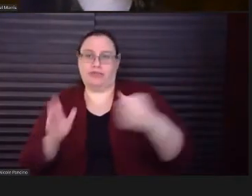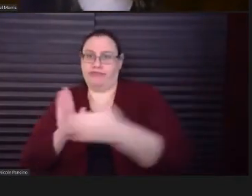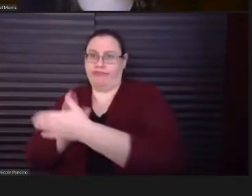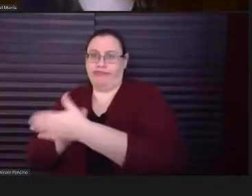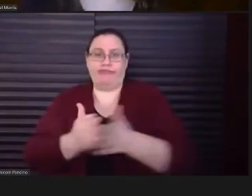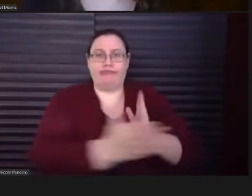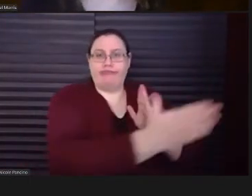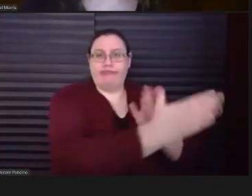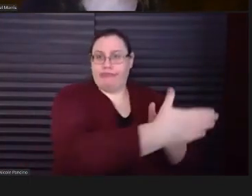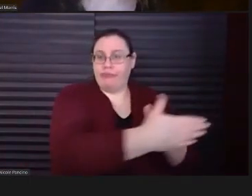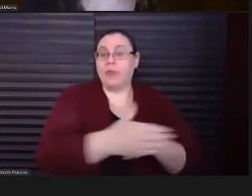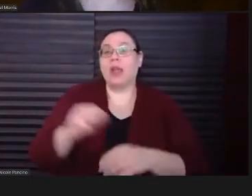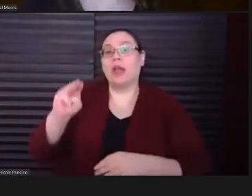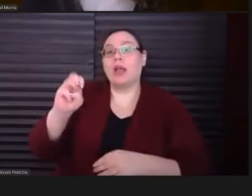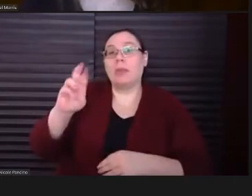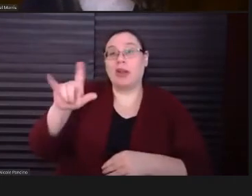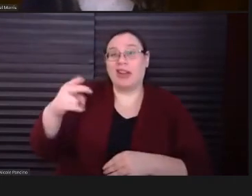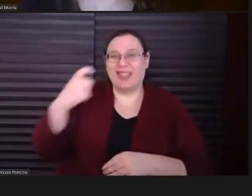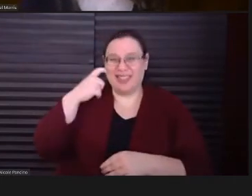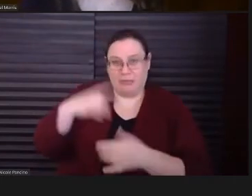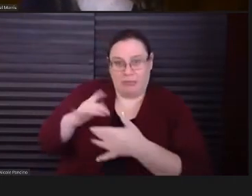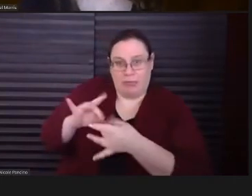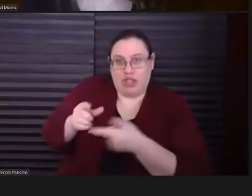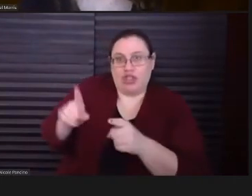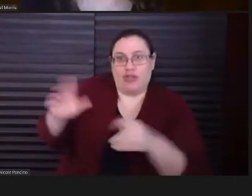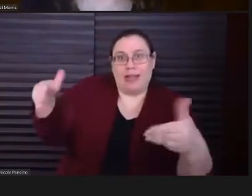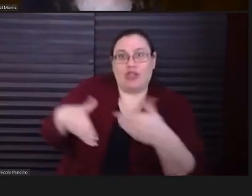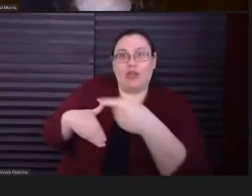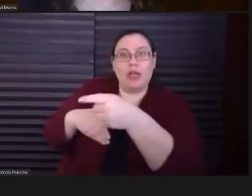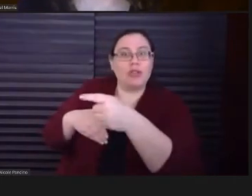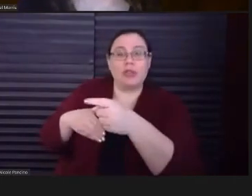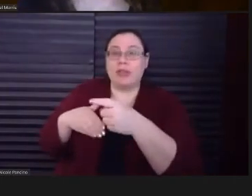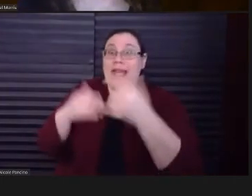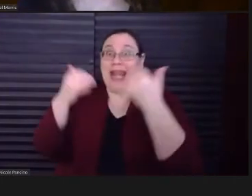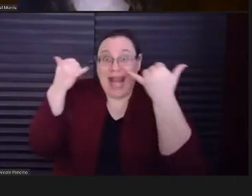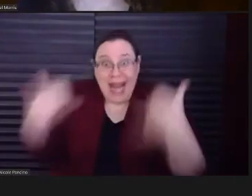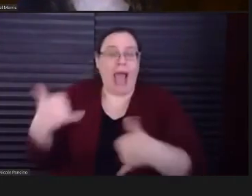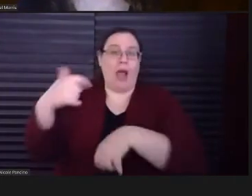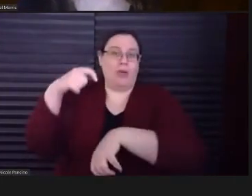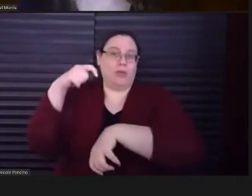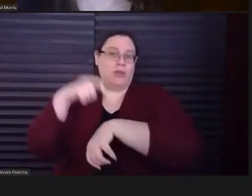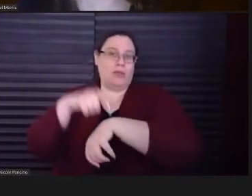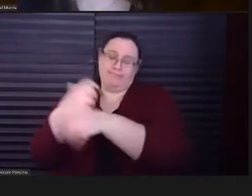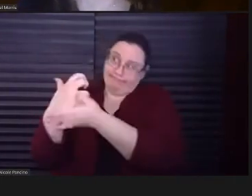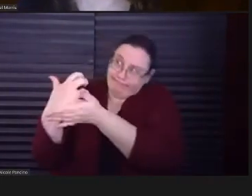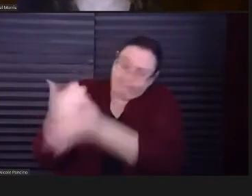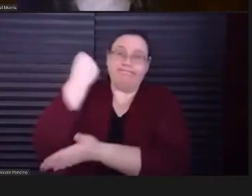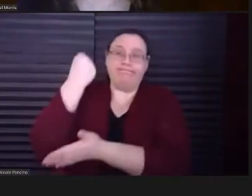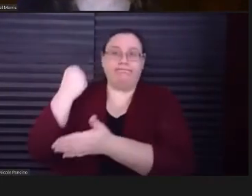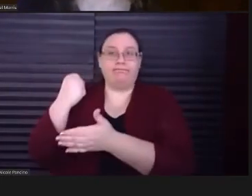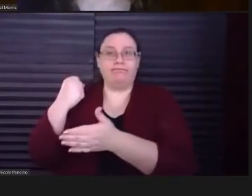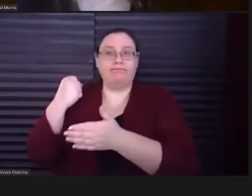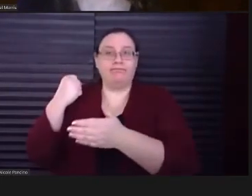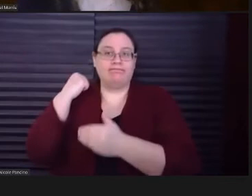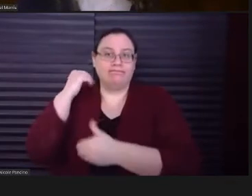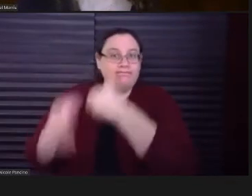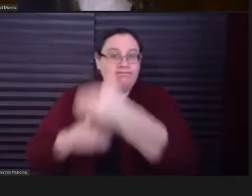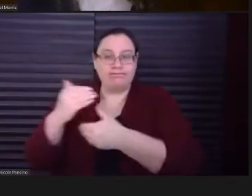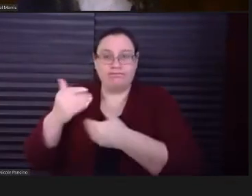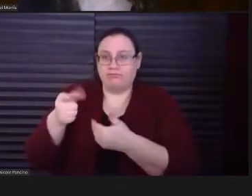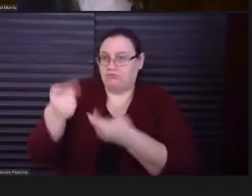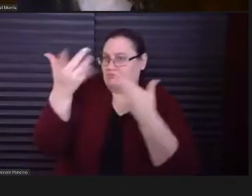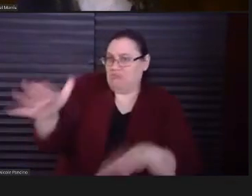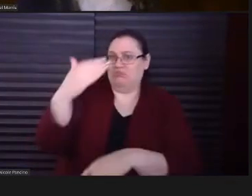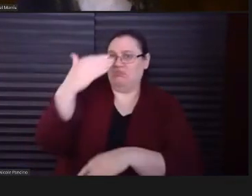Meredith mentioned in her introduction, this is really the tipping point. Now is the time to get on board with this. You know